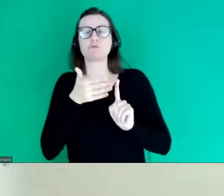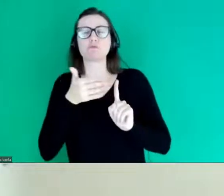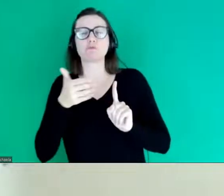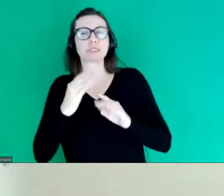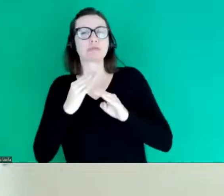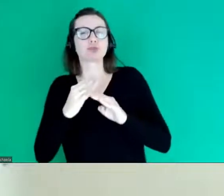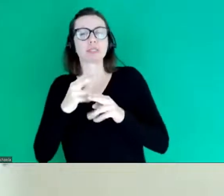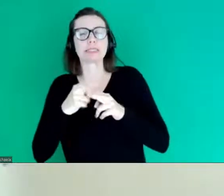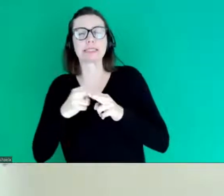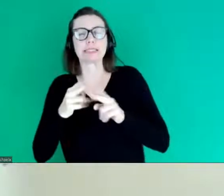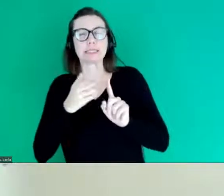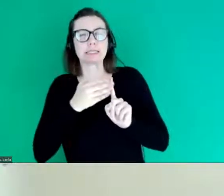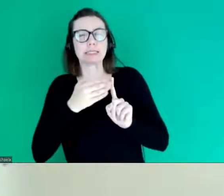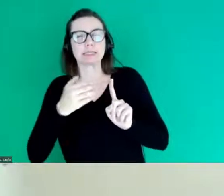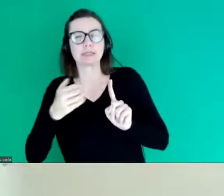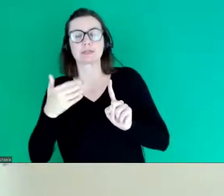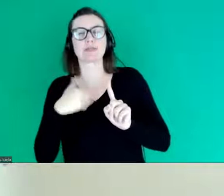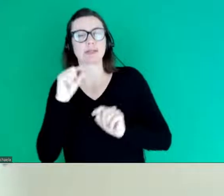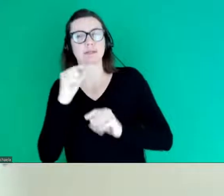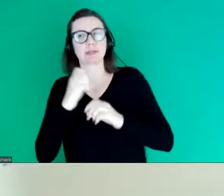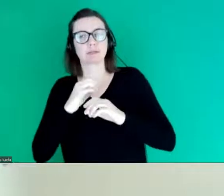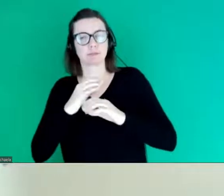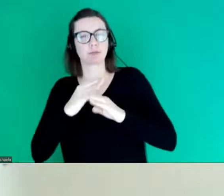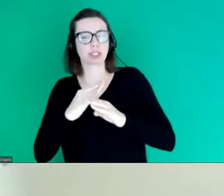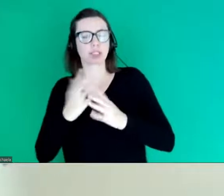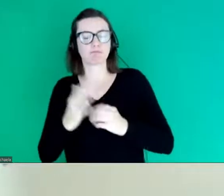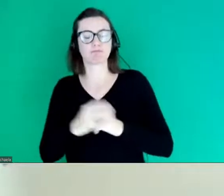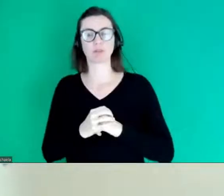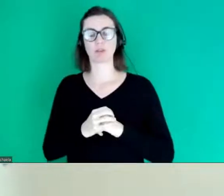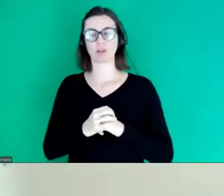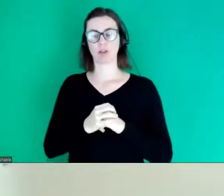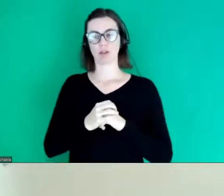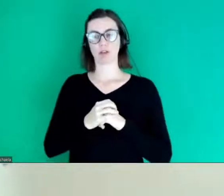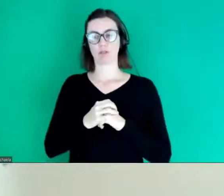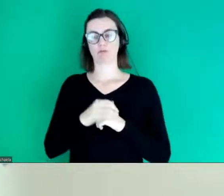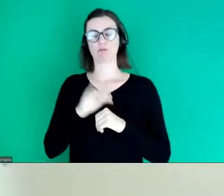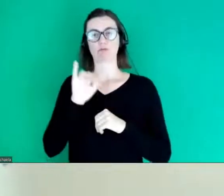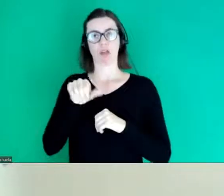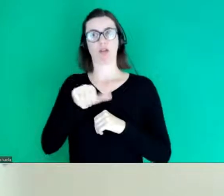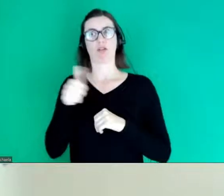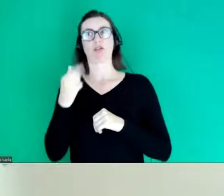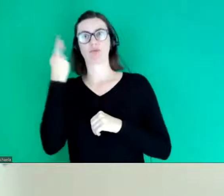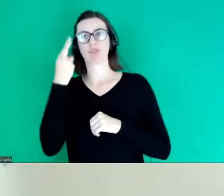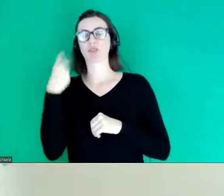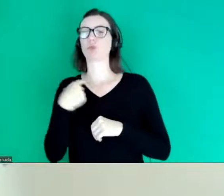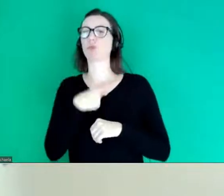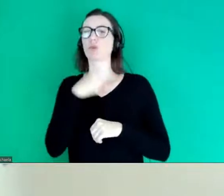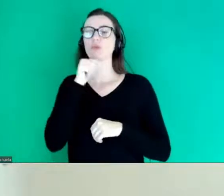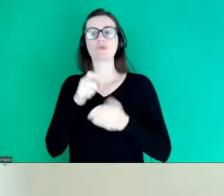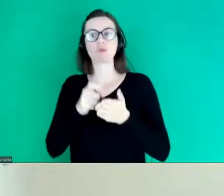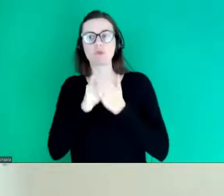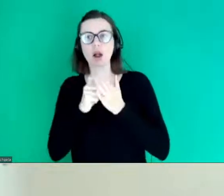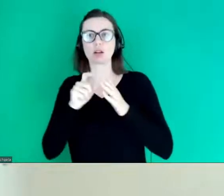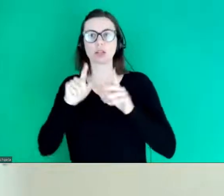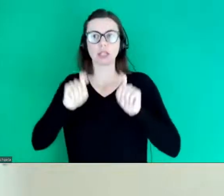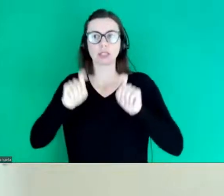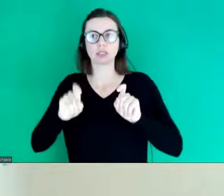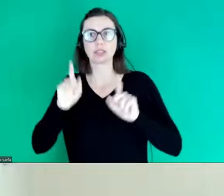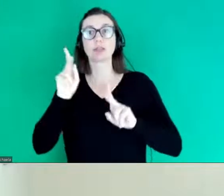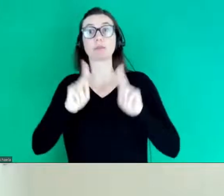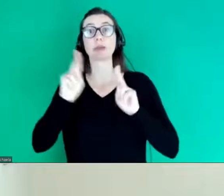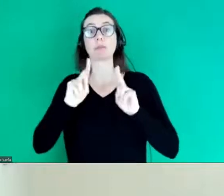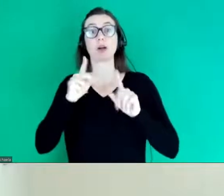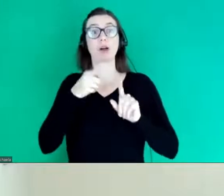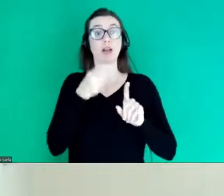there's some protection. And it is one reason also why we don't require testing of people who are within 90 days of